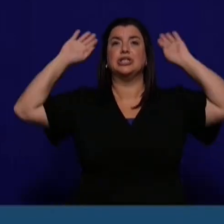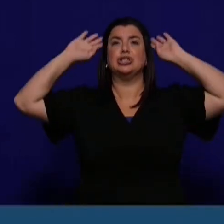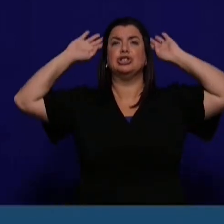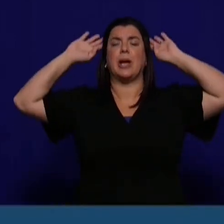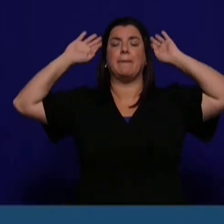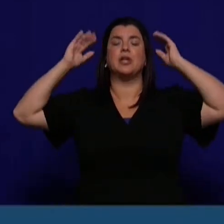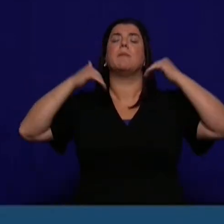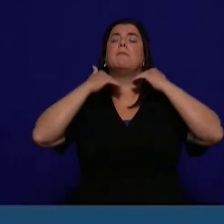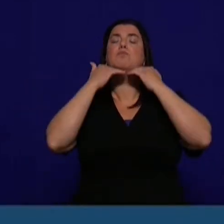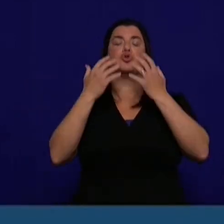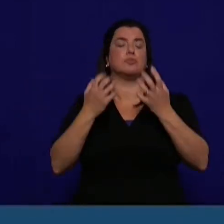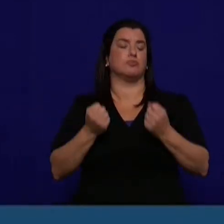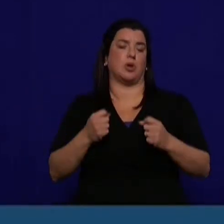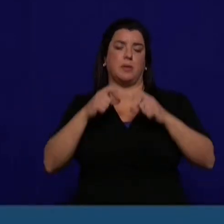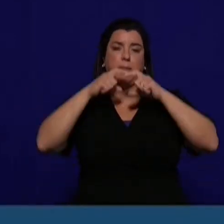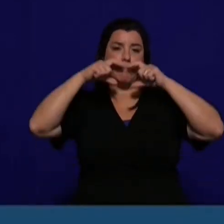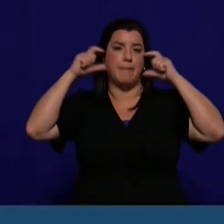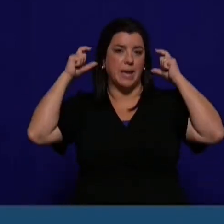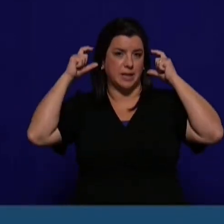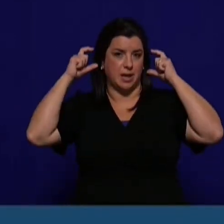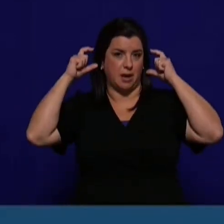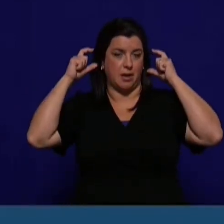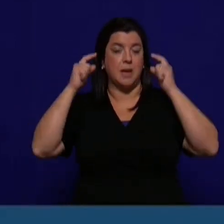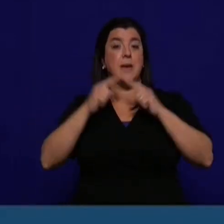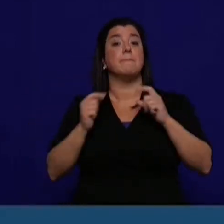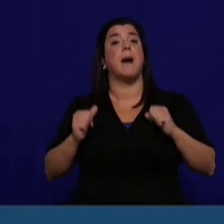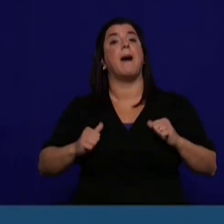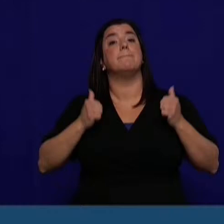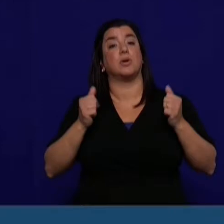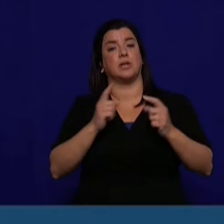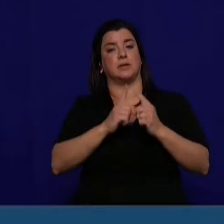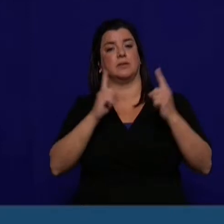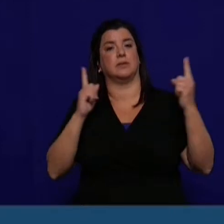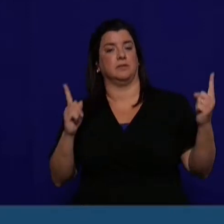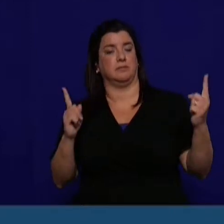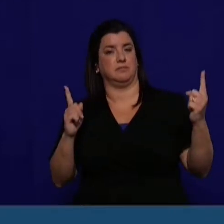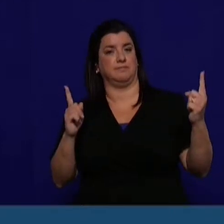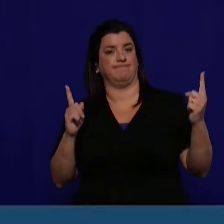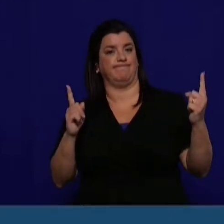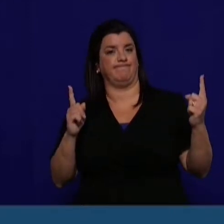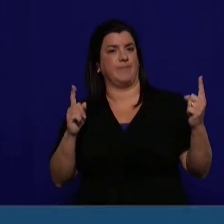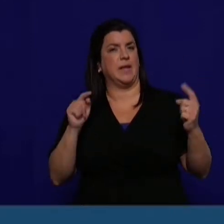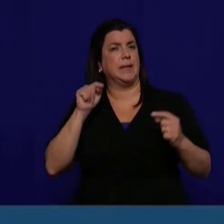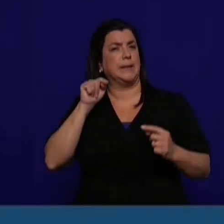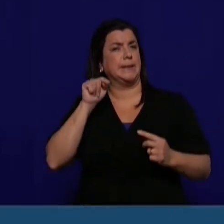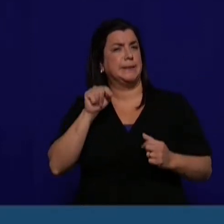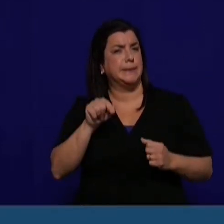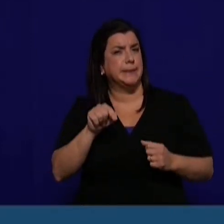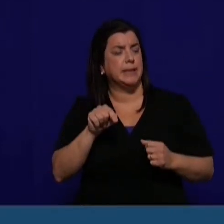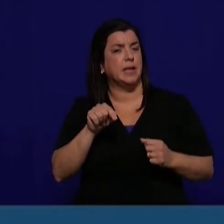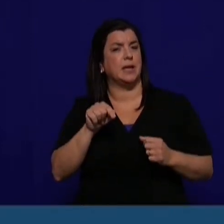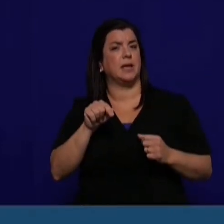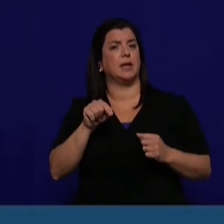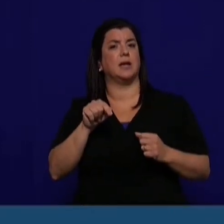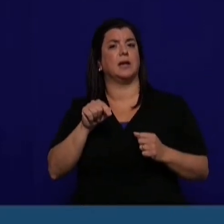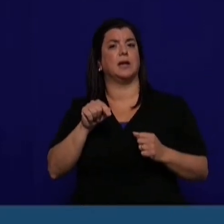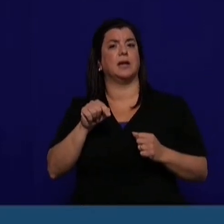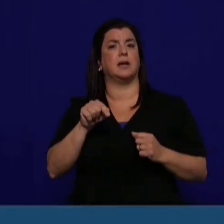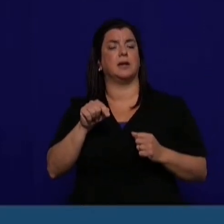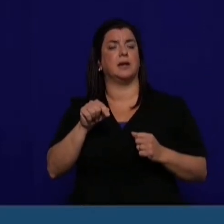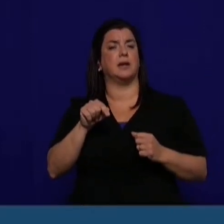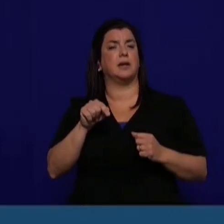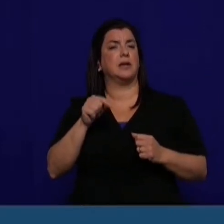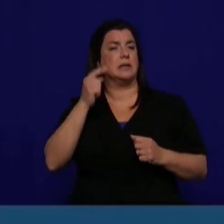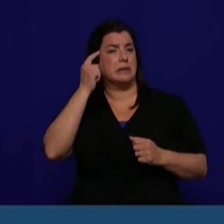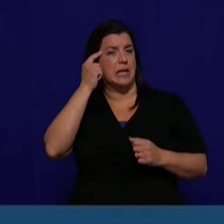jilbes maskra sakemm dejjem tibqa' tinżamm id-distanza soċjali u kkunsidrat li din tiġi riveduta Malta wkoll. Grazzi.